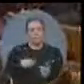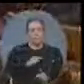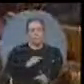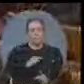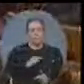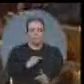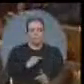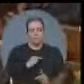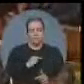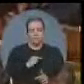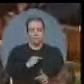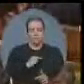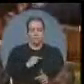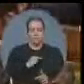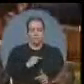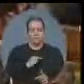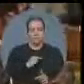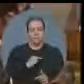assure you that